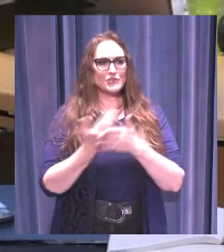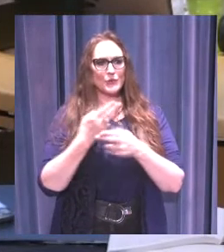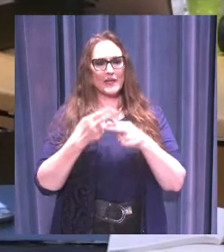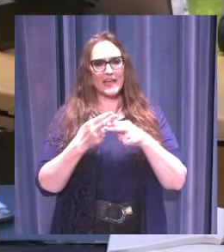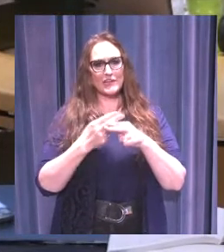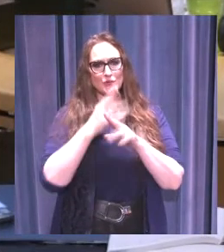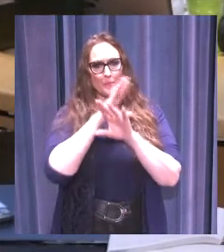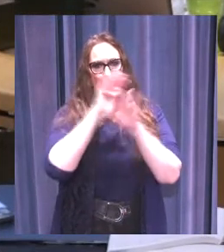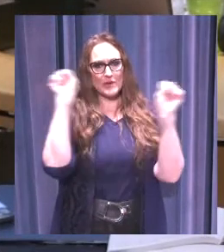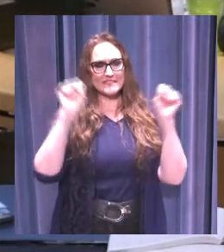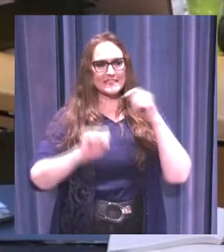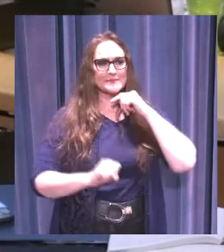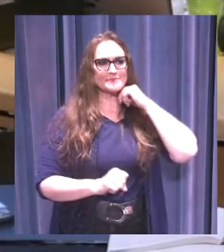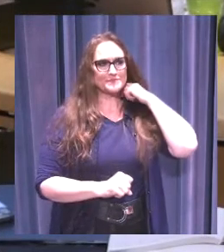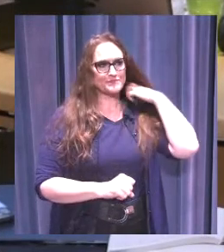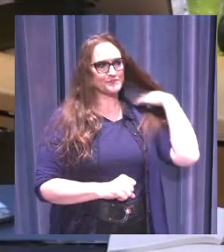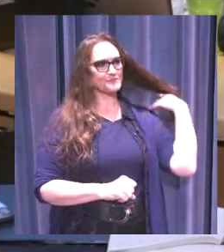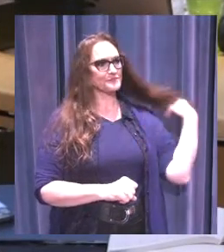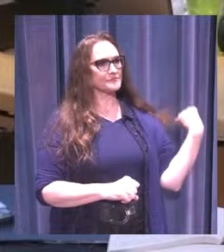president.